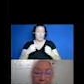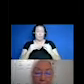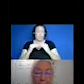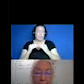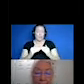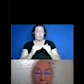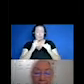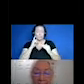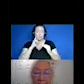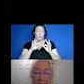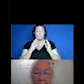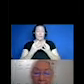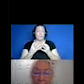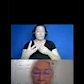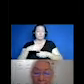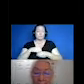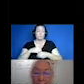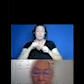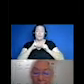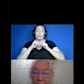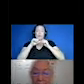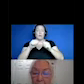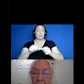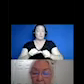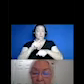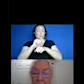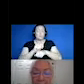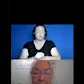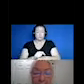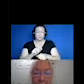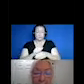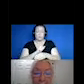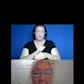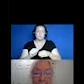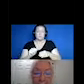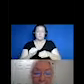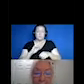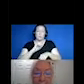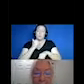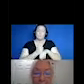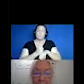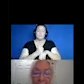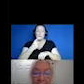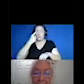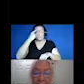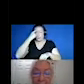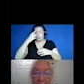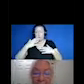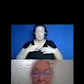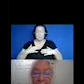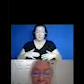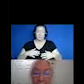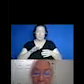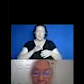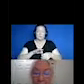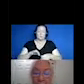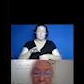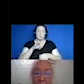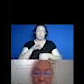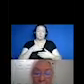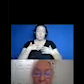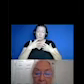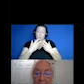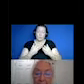our families, including long-standing traditional practices that were based on mind, body,